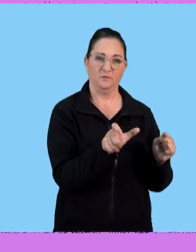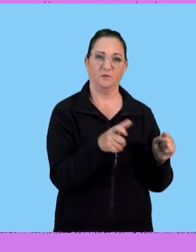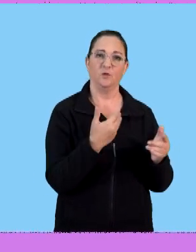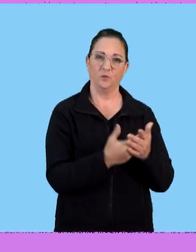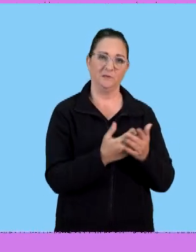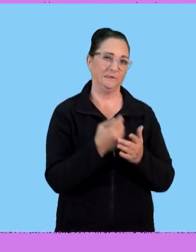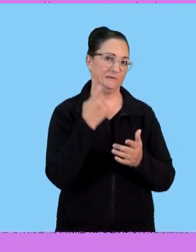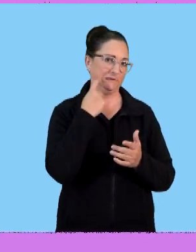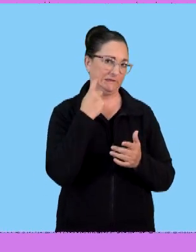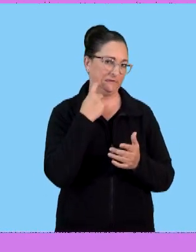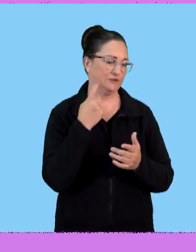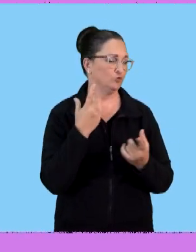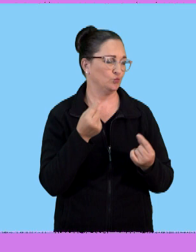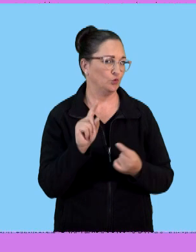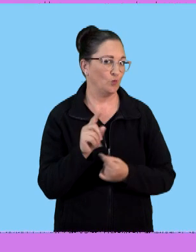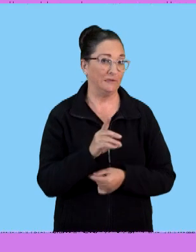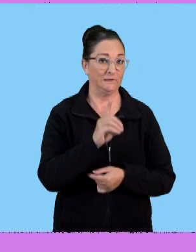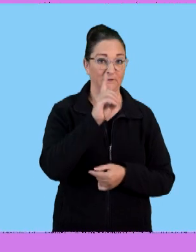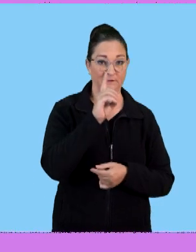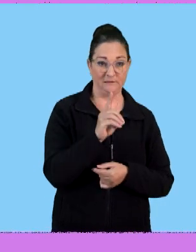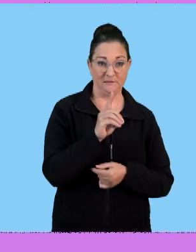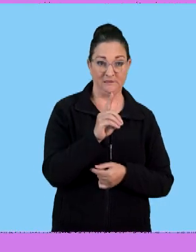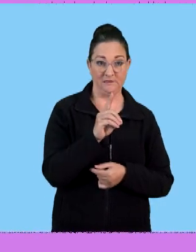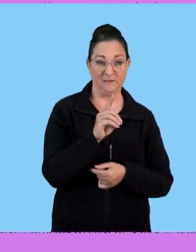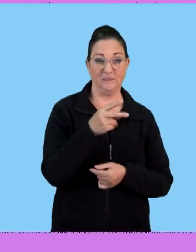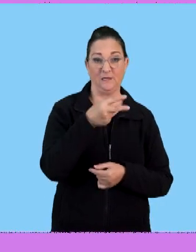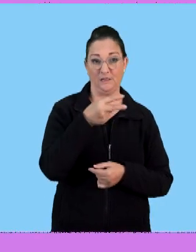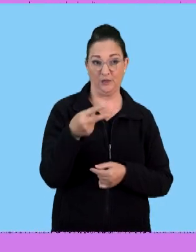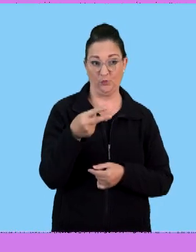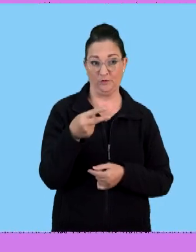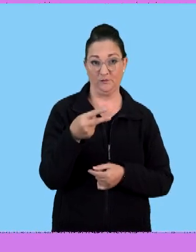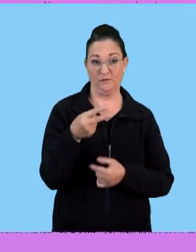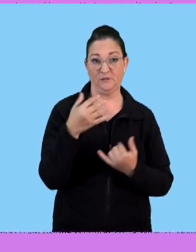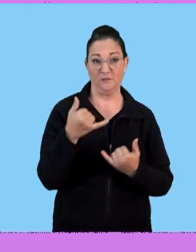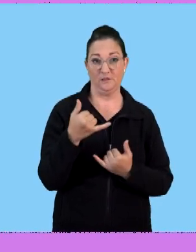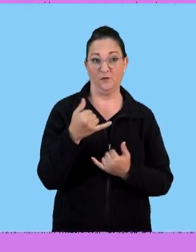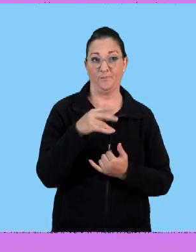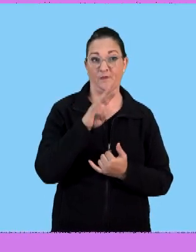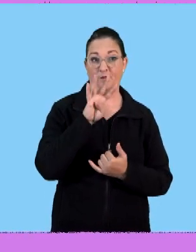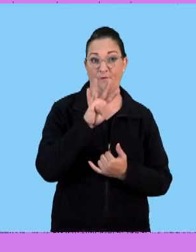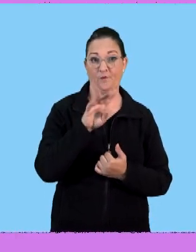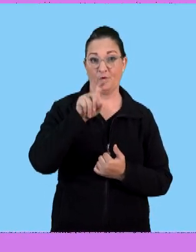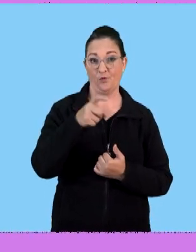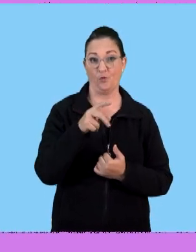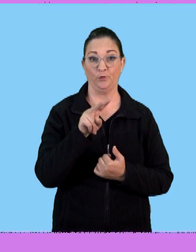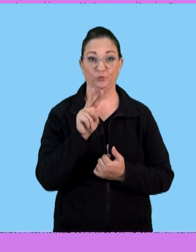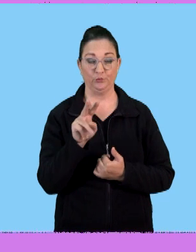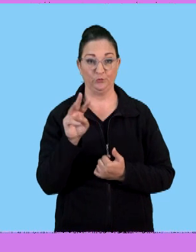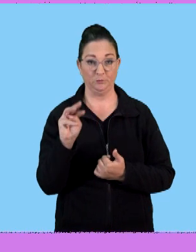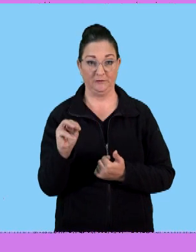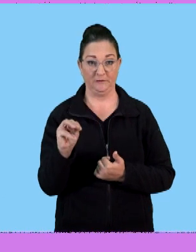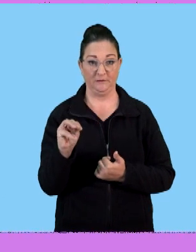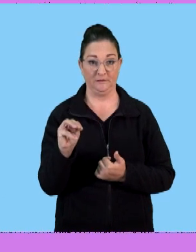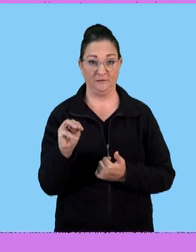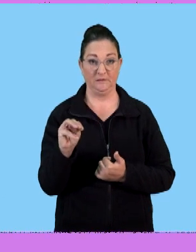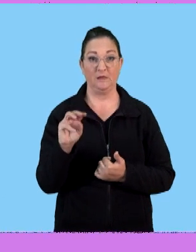make life easy for myself, I'll start by saying D equals, I'll take my 4,2